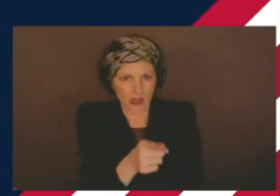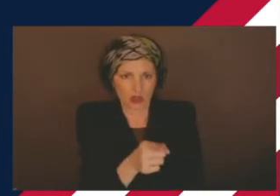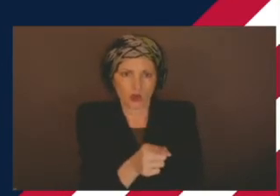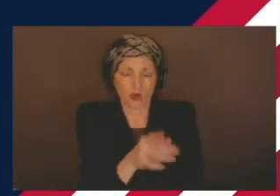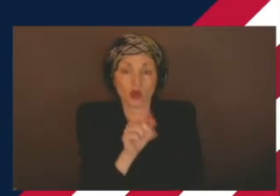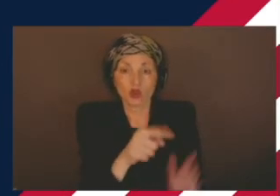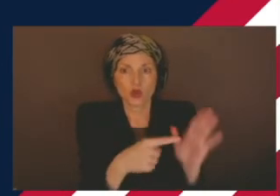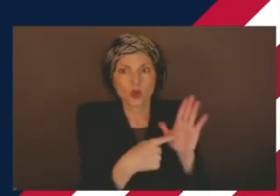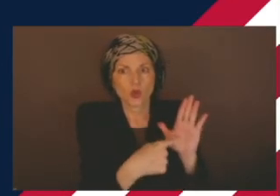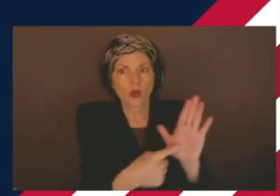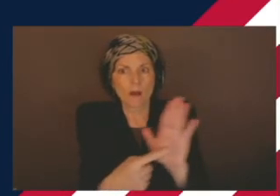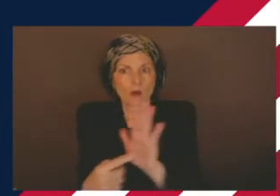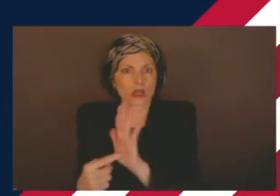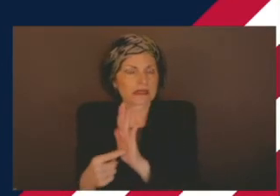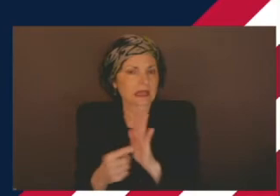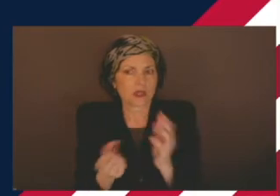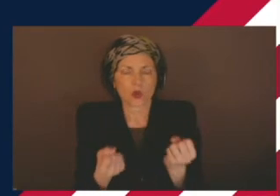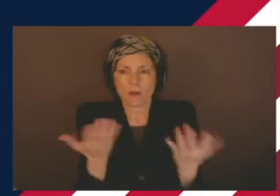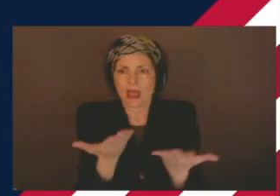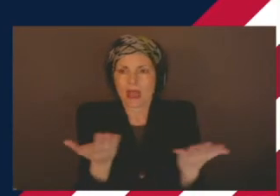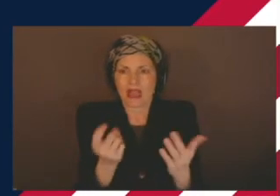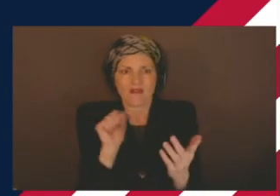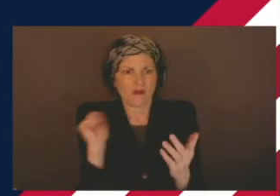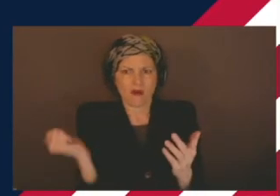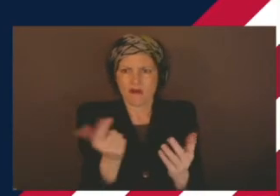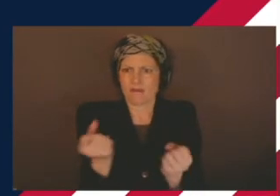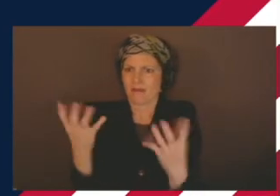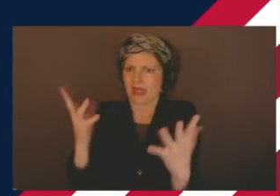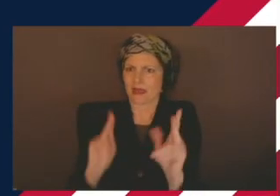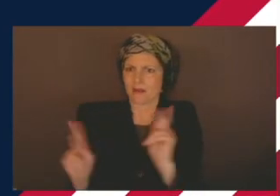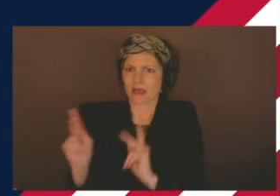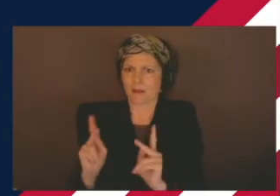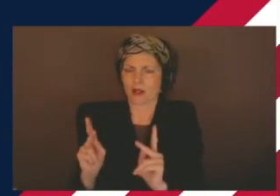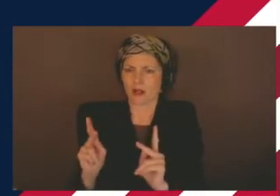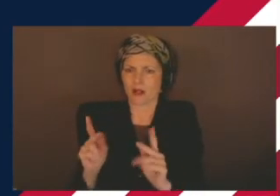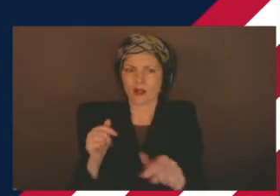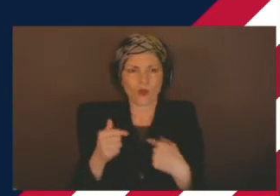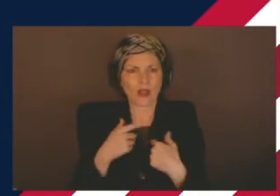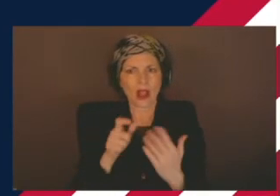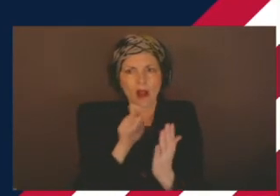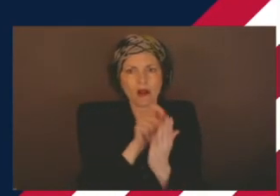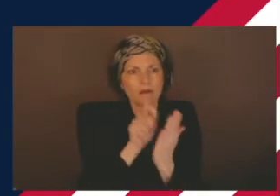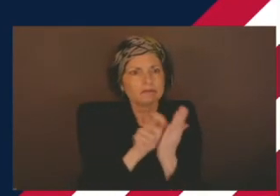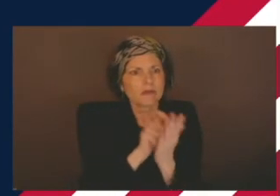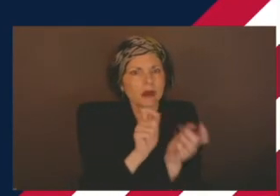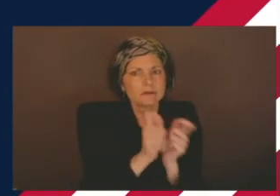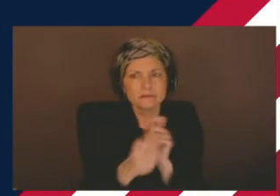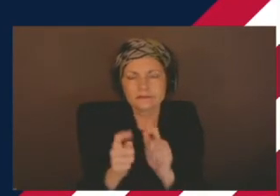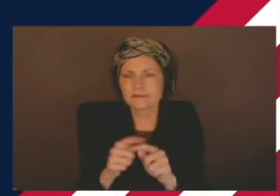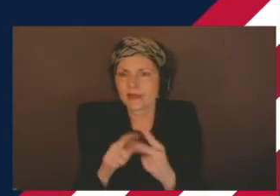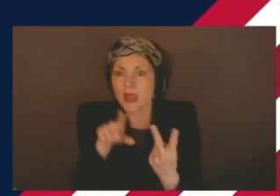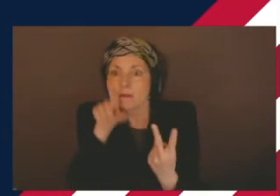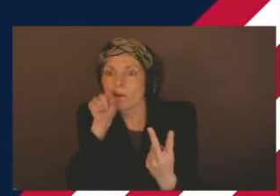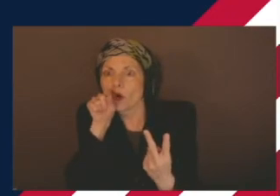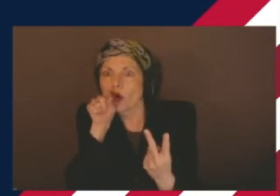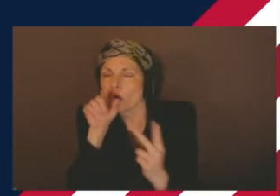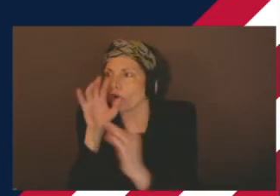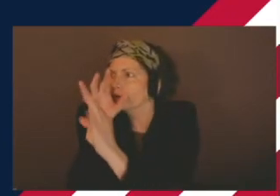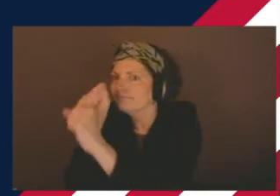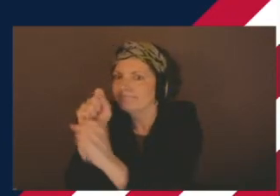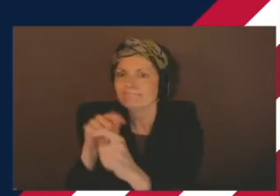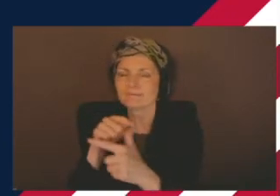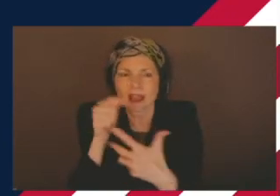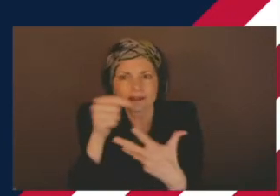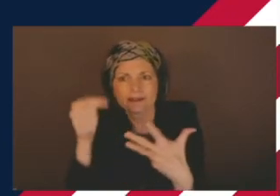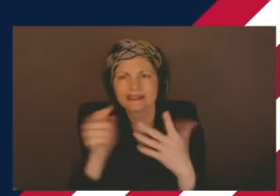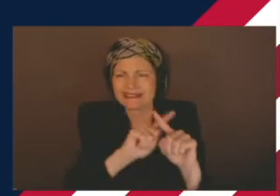things. We are biomedical editors and comic book writers and bird enthusiasts, and sometimes all in one. And I